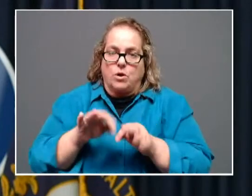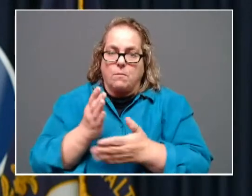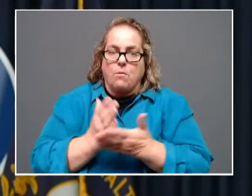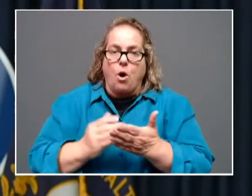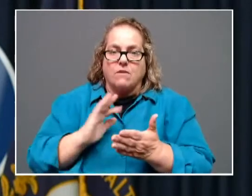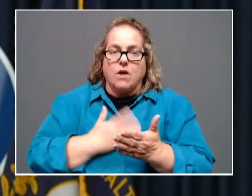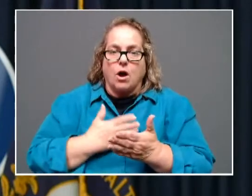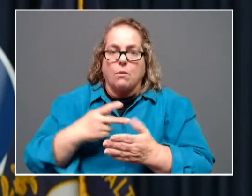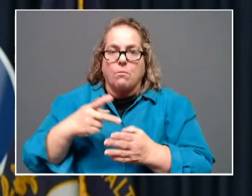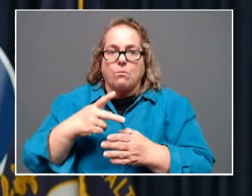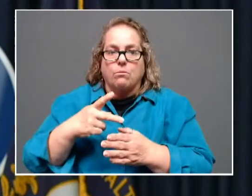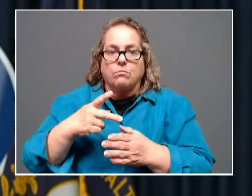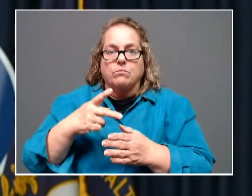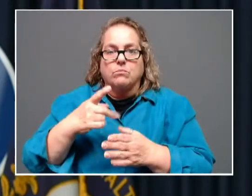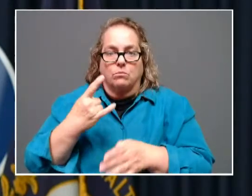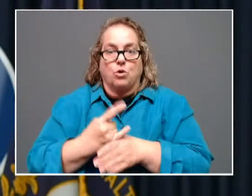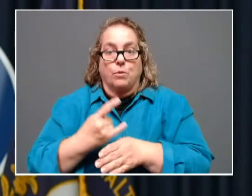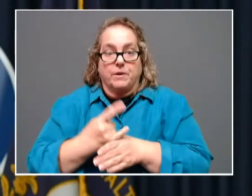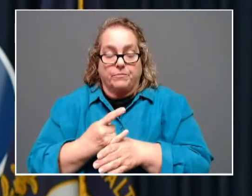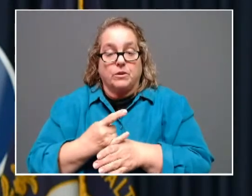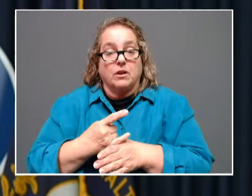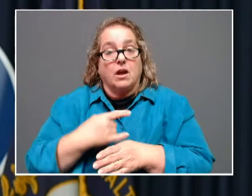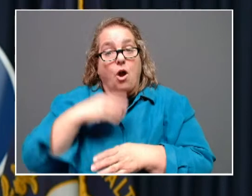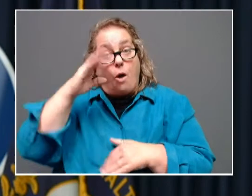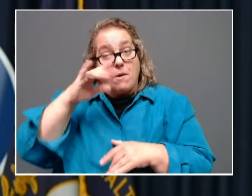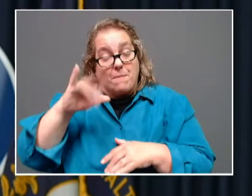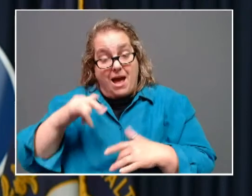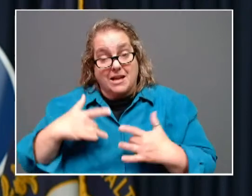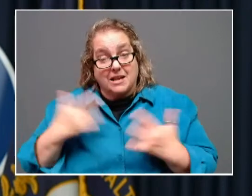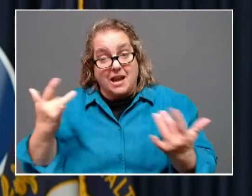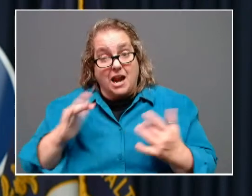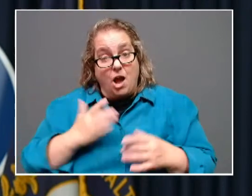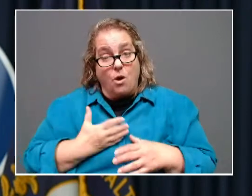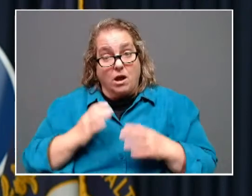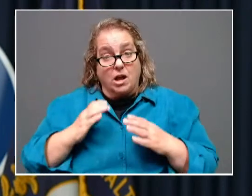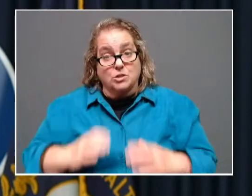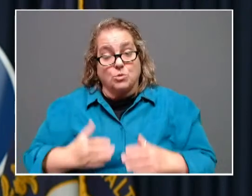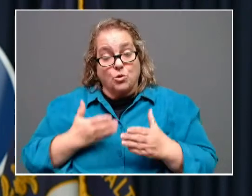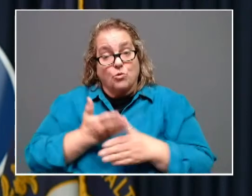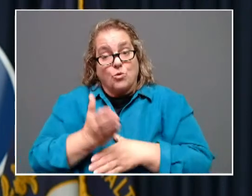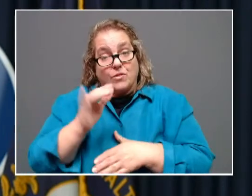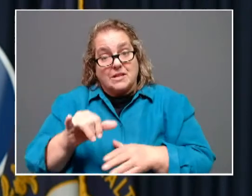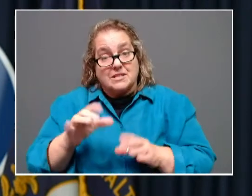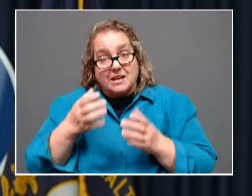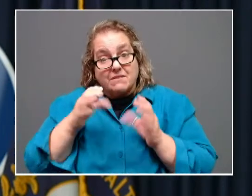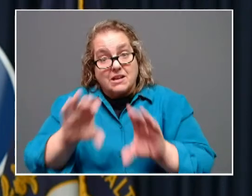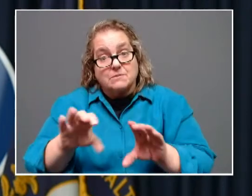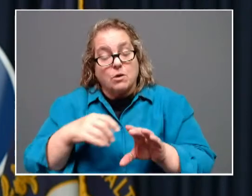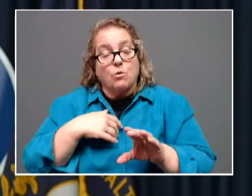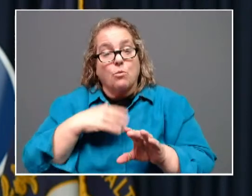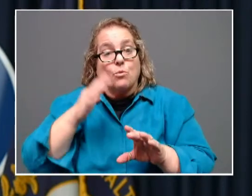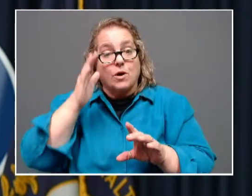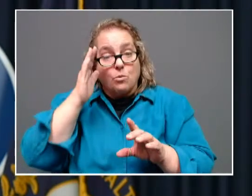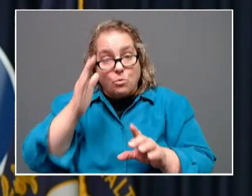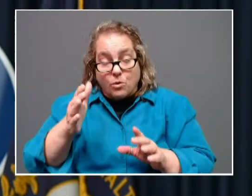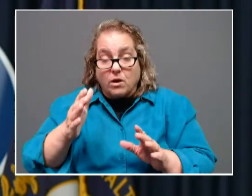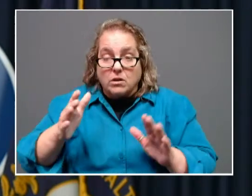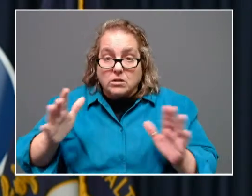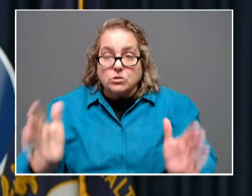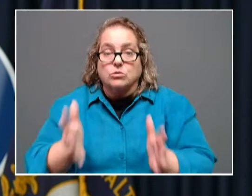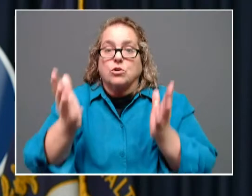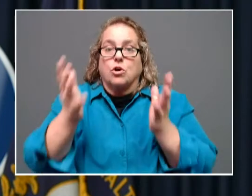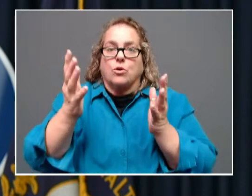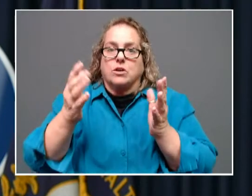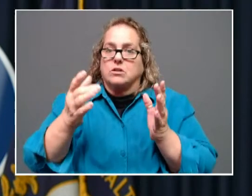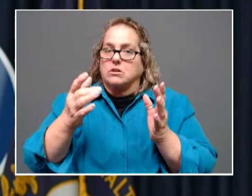by delighting our customers through this investment, we will spark and spike local tourism.